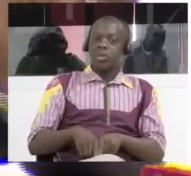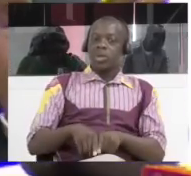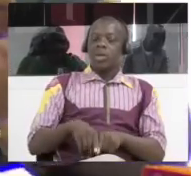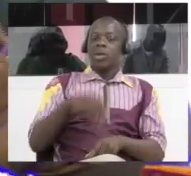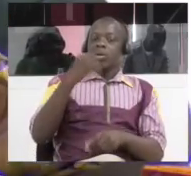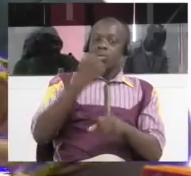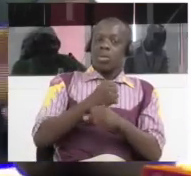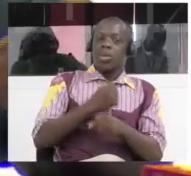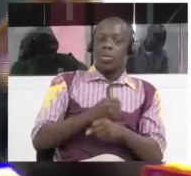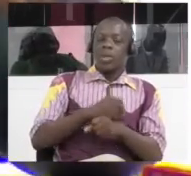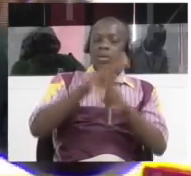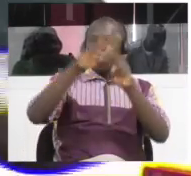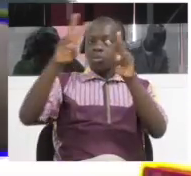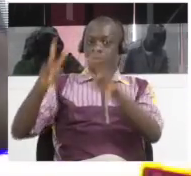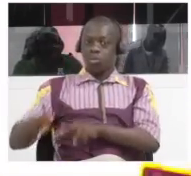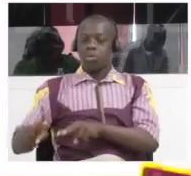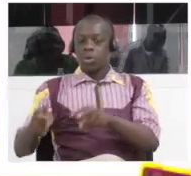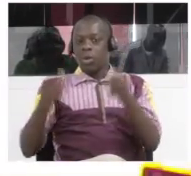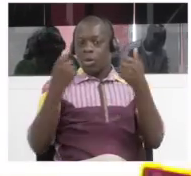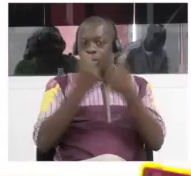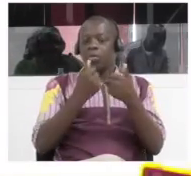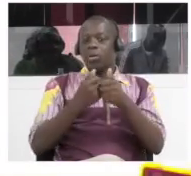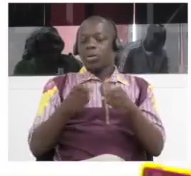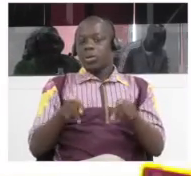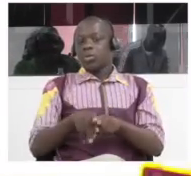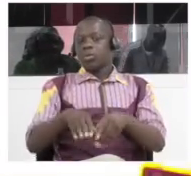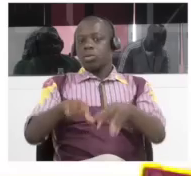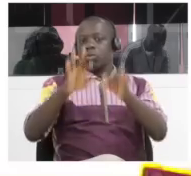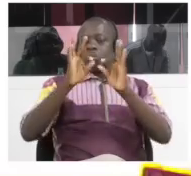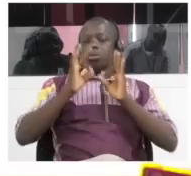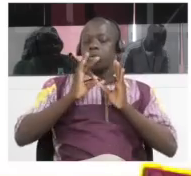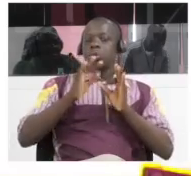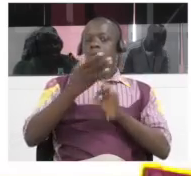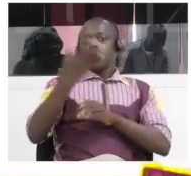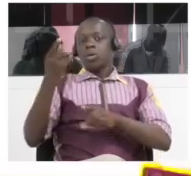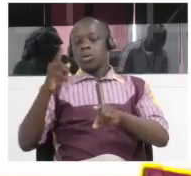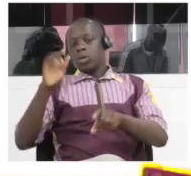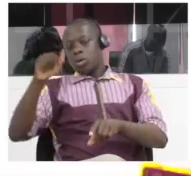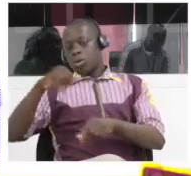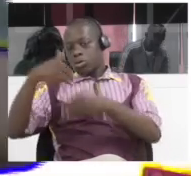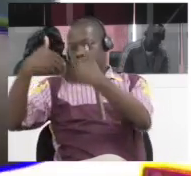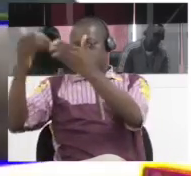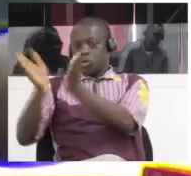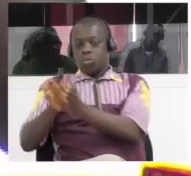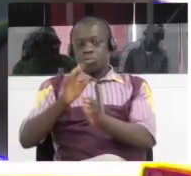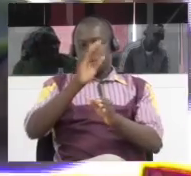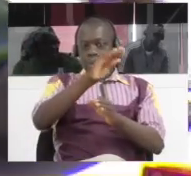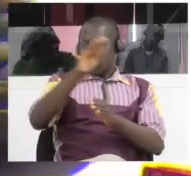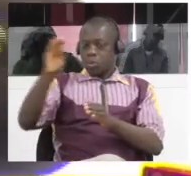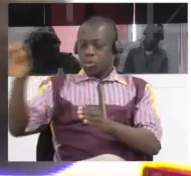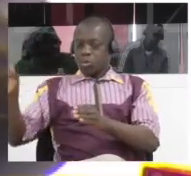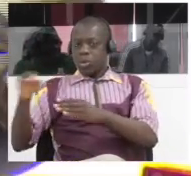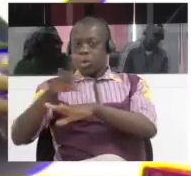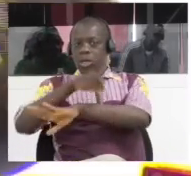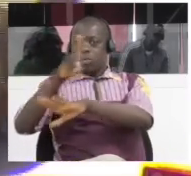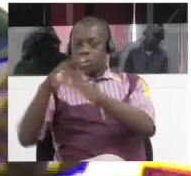appreciation, you read the battle, you know, collect some of your forces to a secure place, and then after you